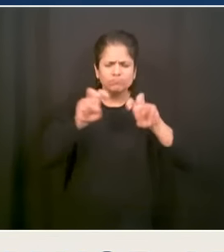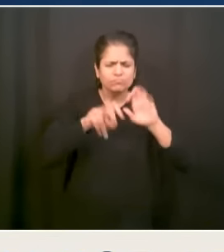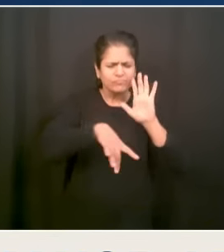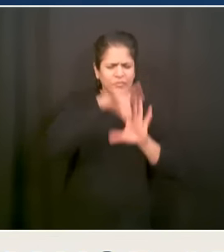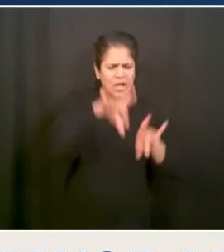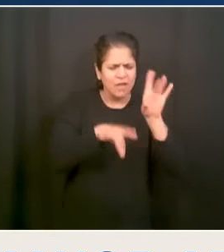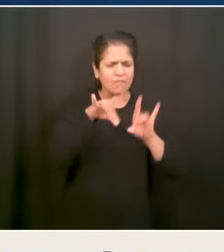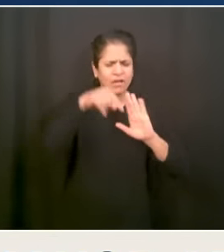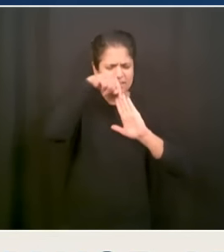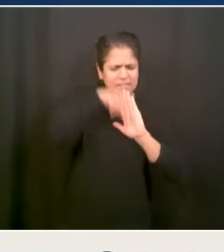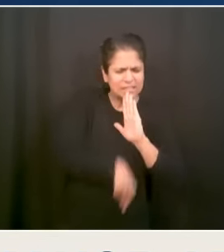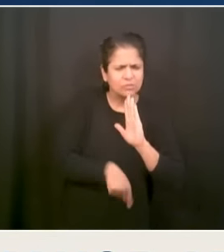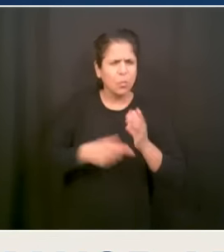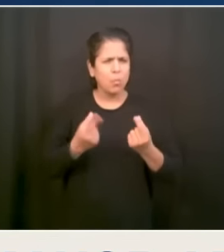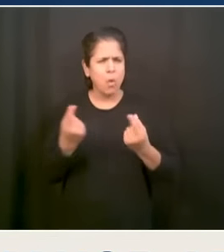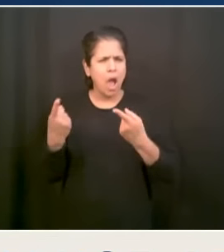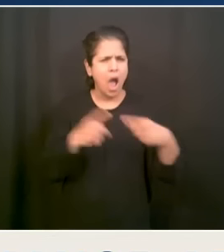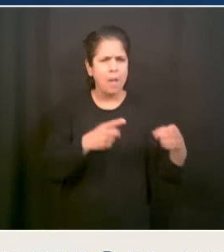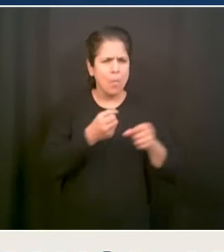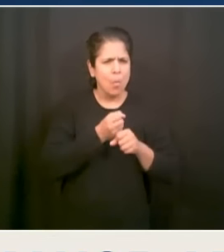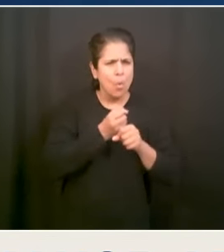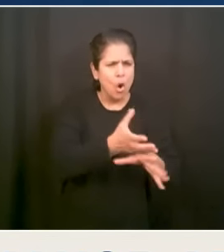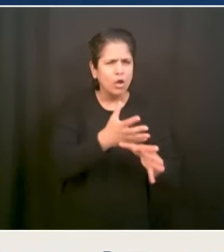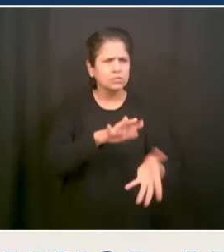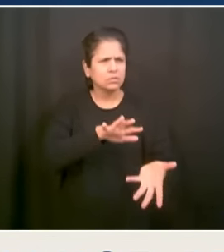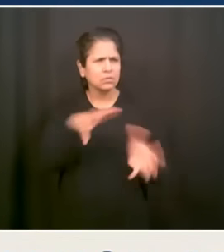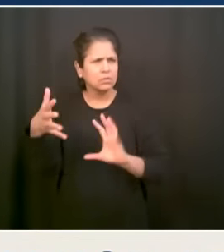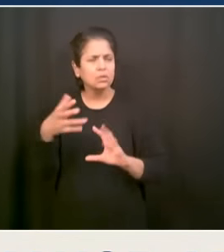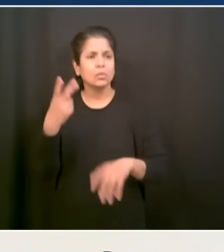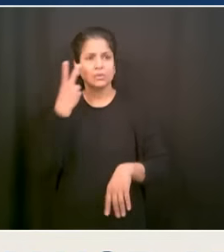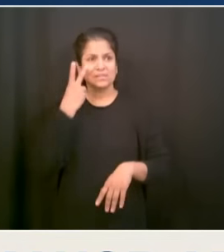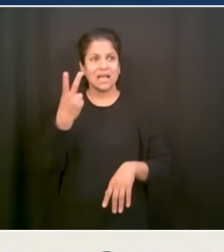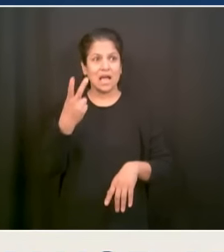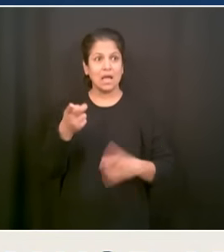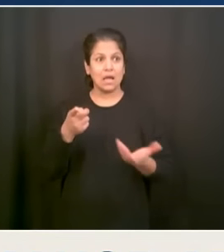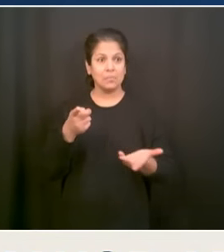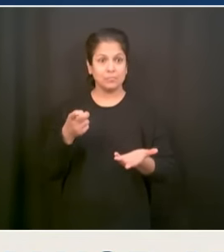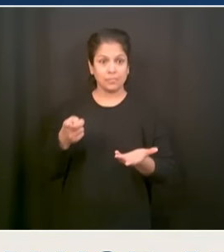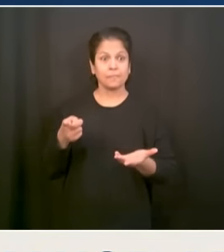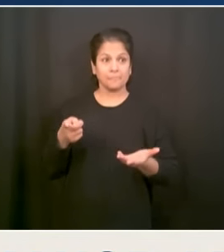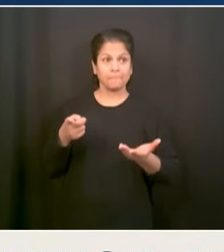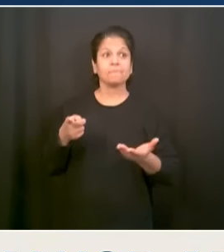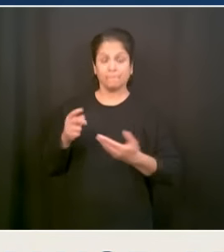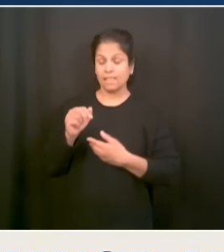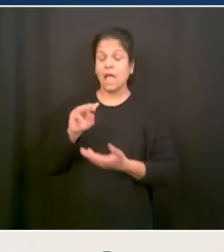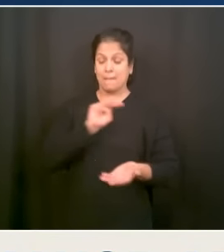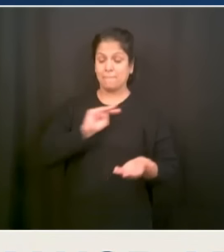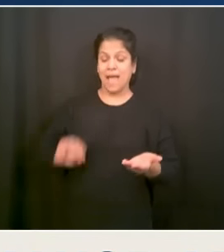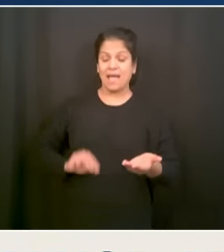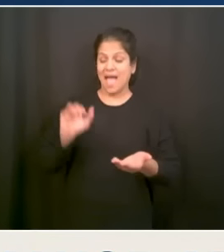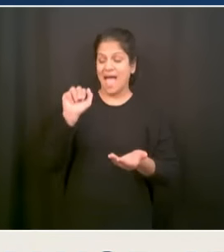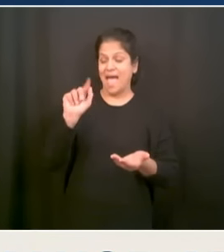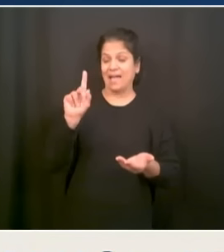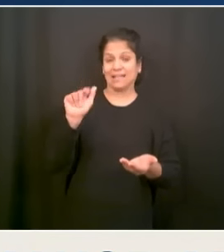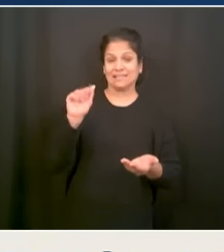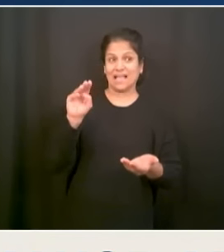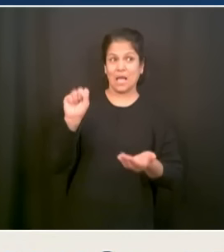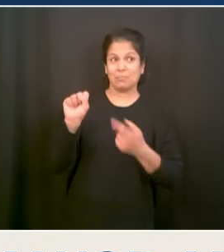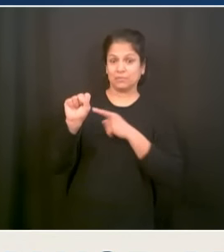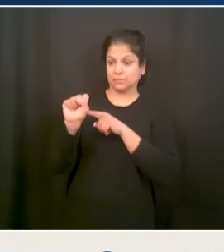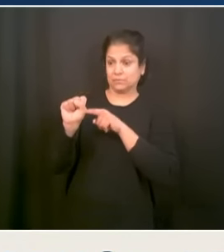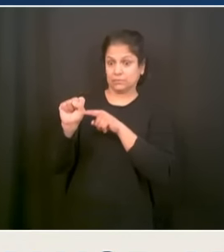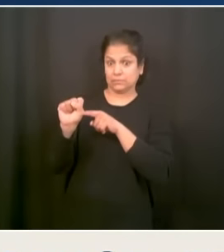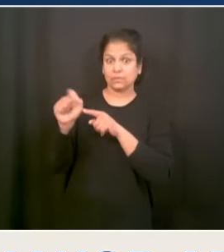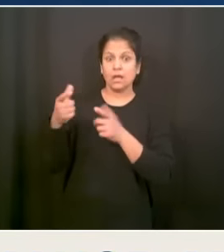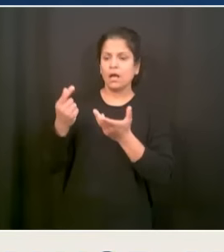Here, you can see former Mayor Adams' projected budget gaps, as well as the projections prepared by City Controllers Lander and Levine, as well as